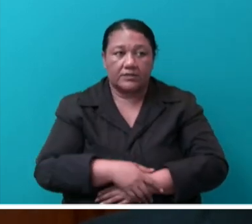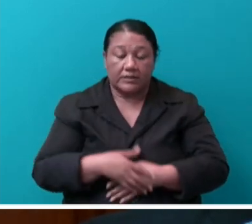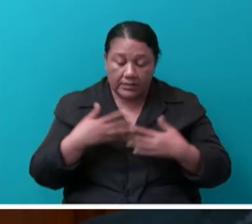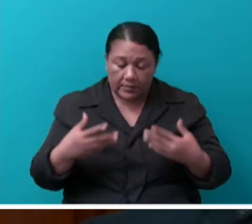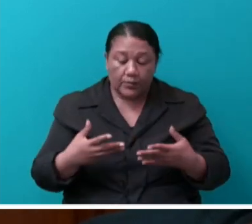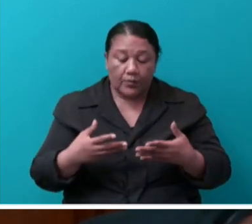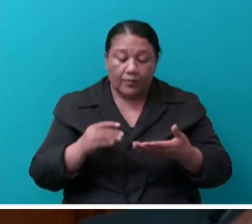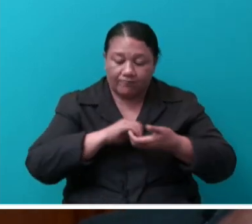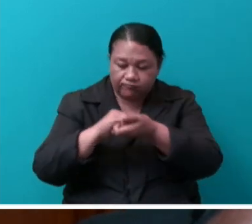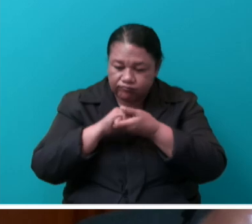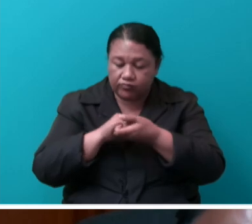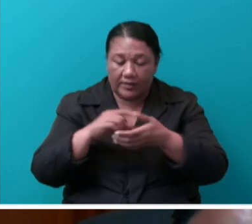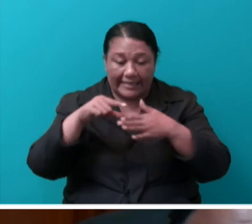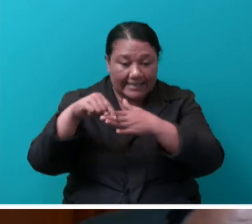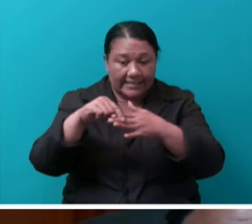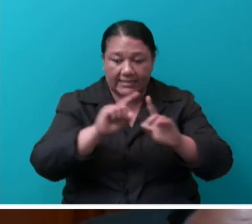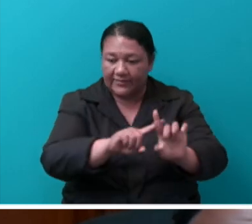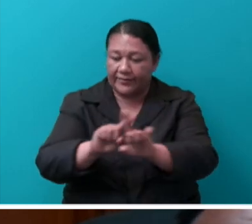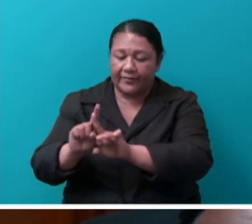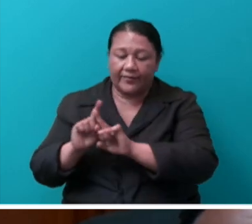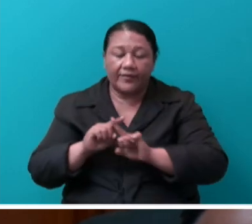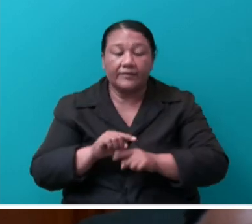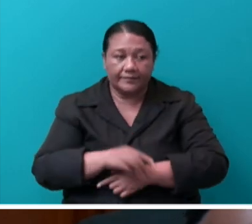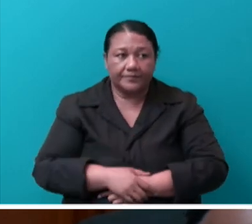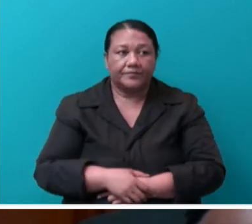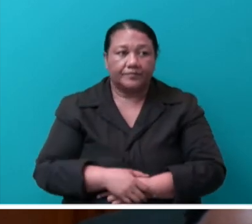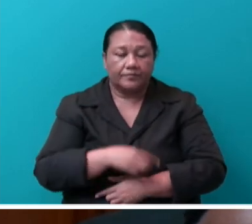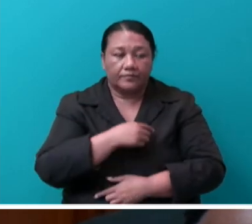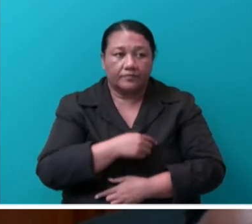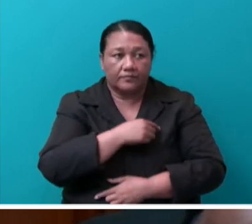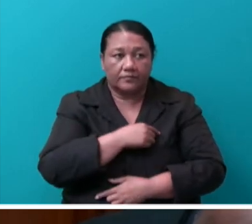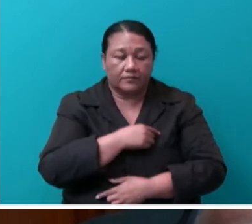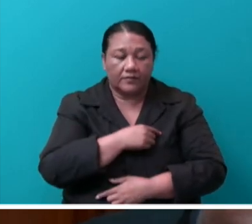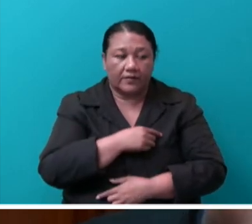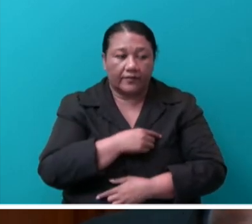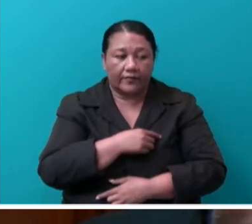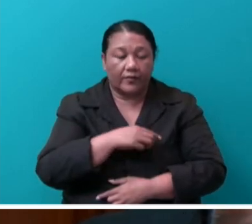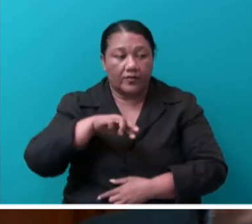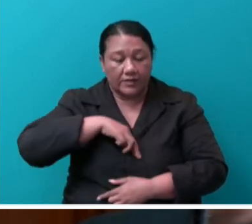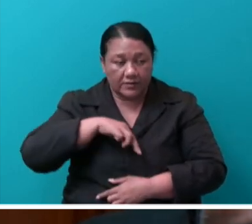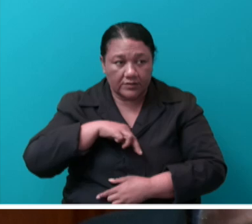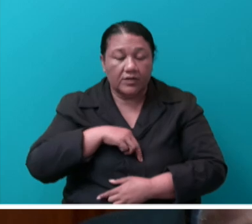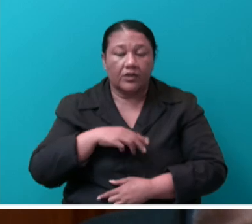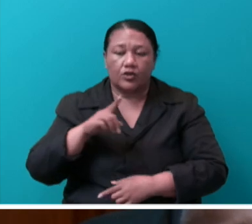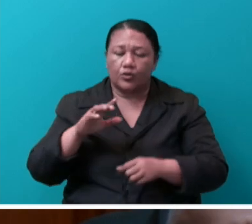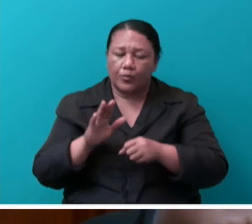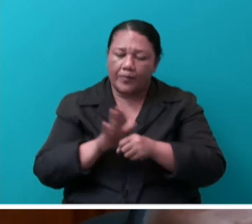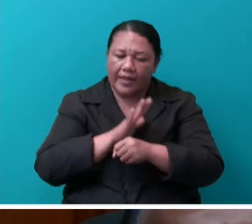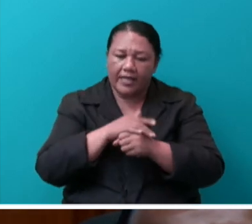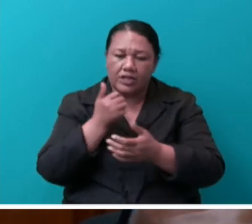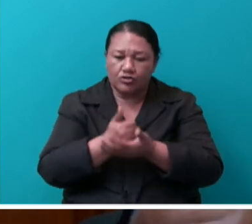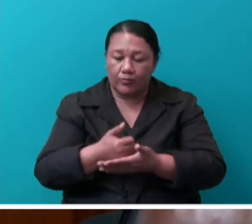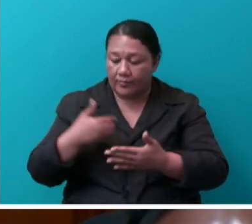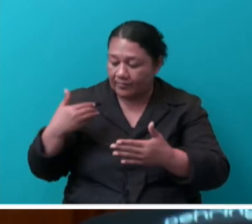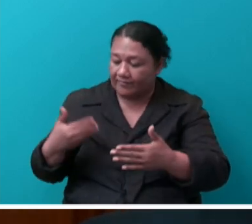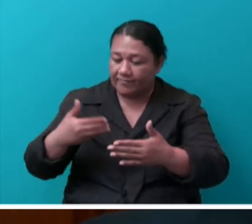leaders and faith-based organizations on a communication campaign which they have launched during the 16 days of activism.